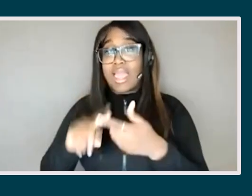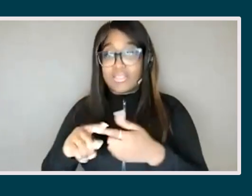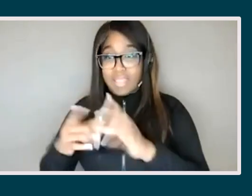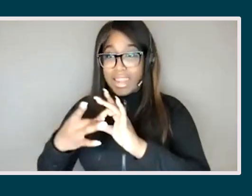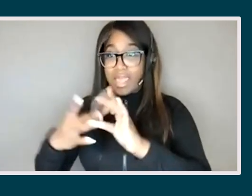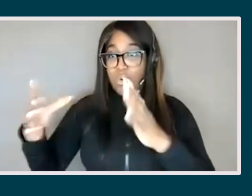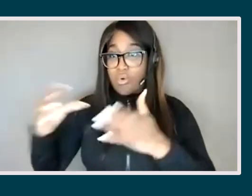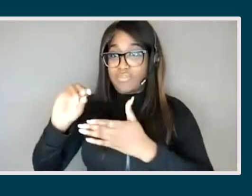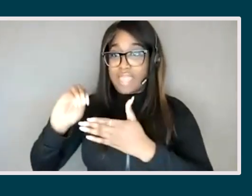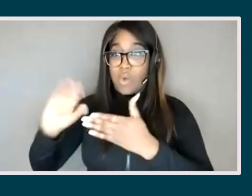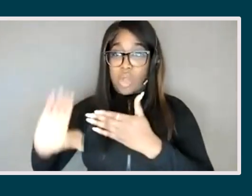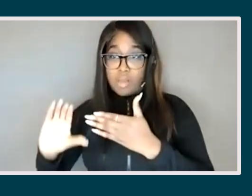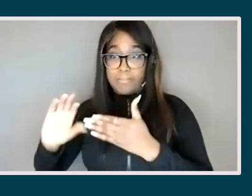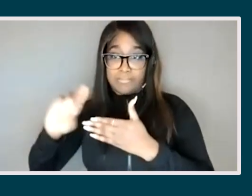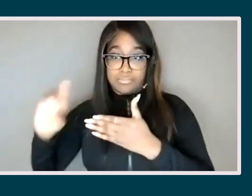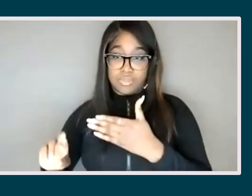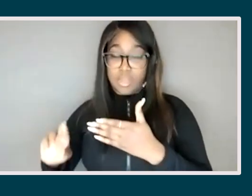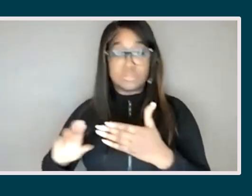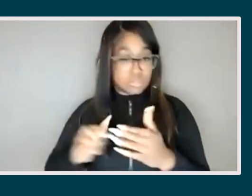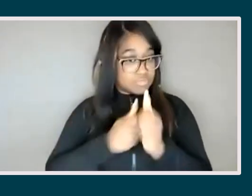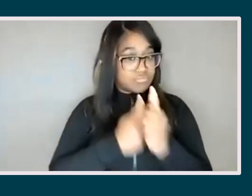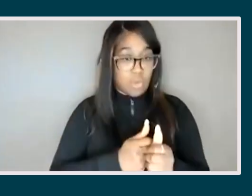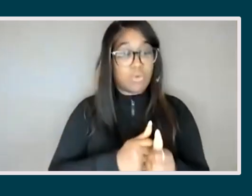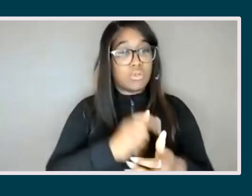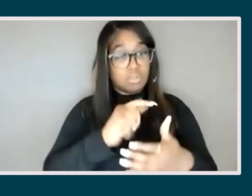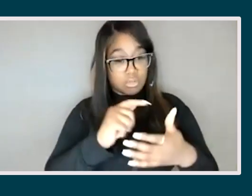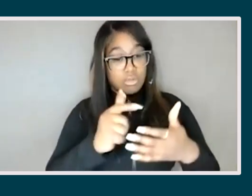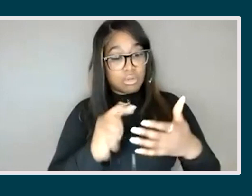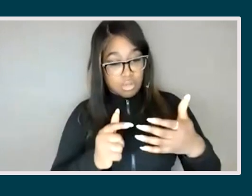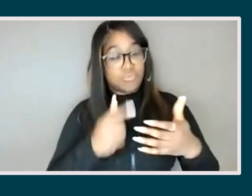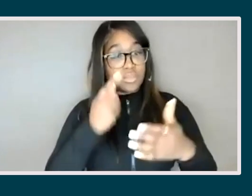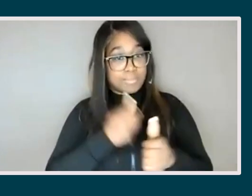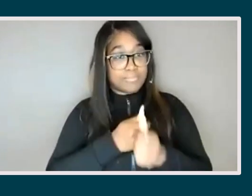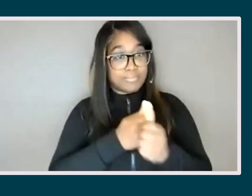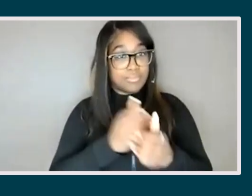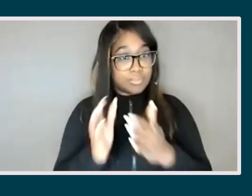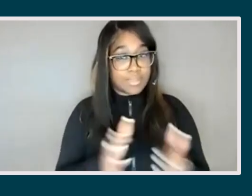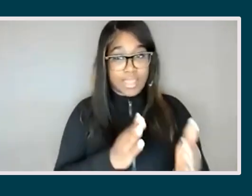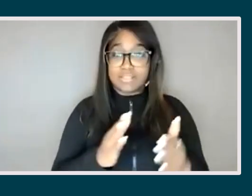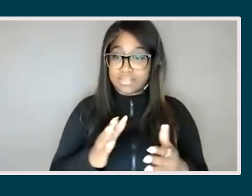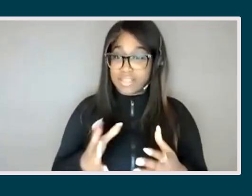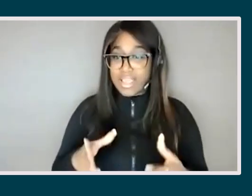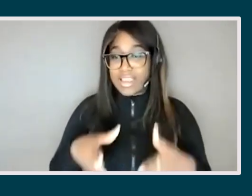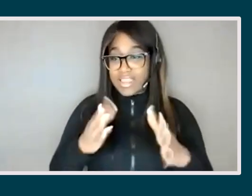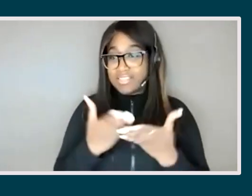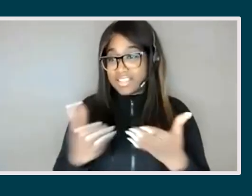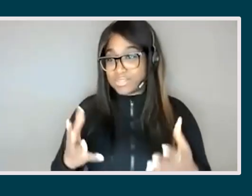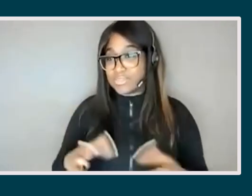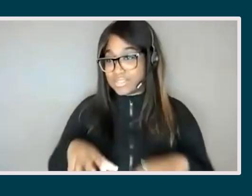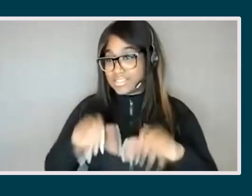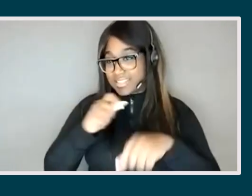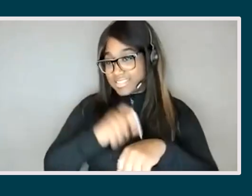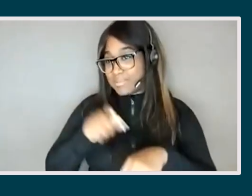Just kind of work the plan and then let things take the time they need. Thank you, everyone in the chat. You're all so